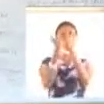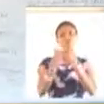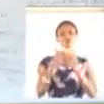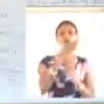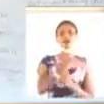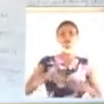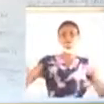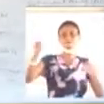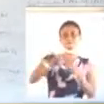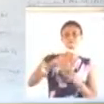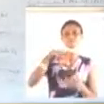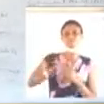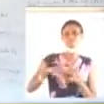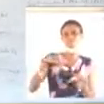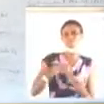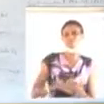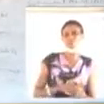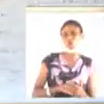can be actualized.